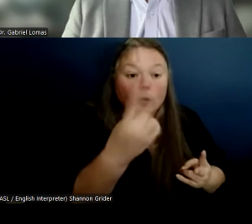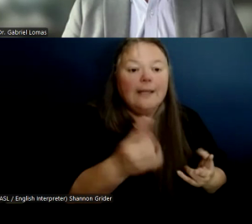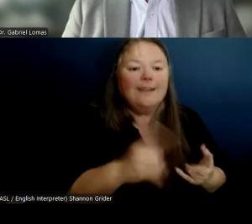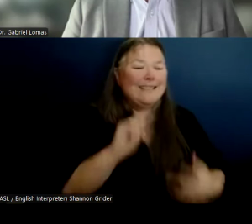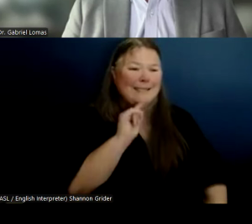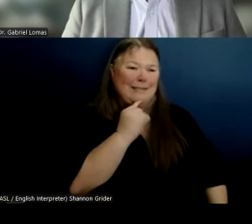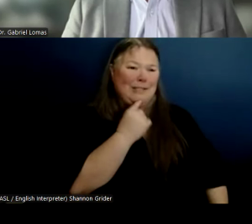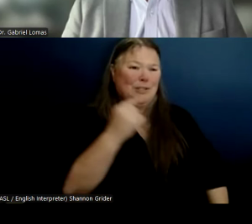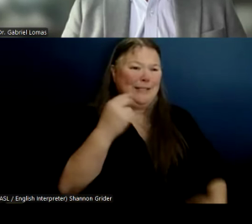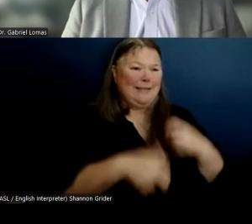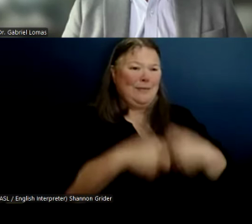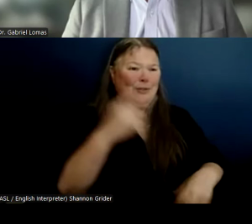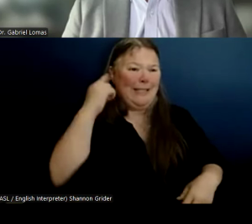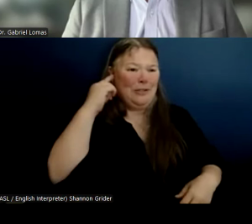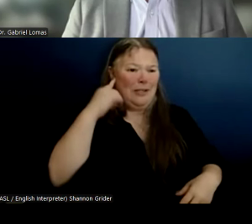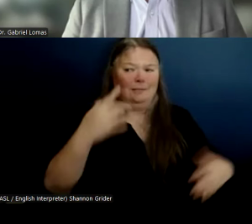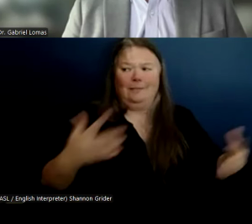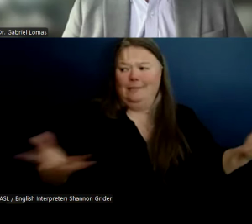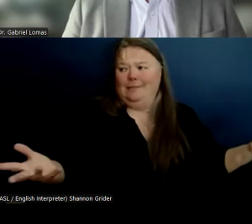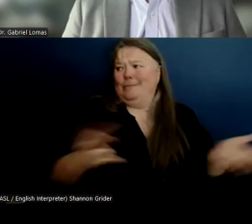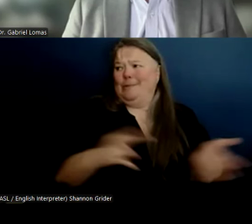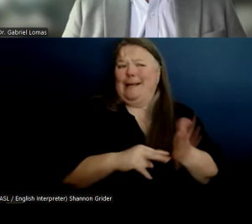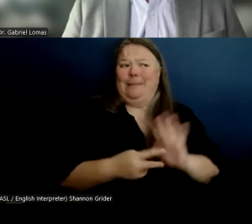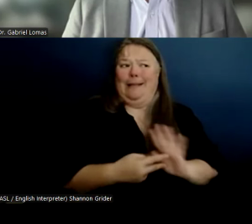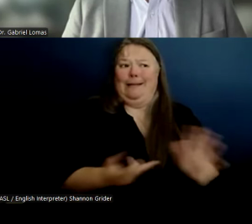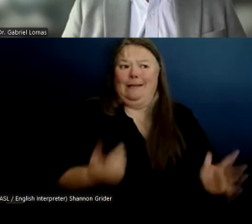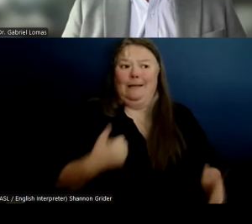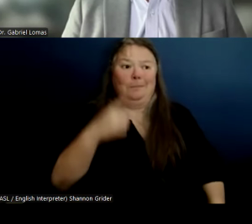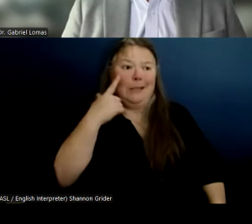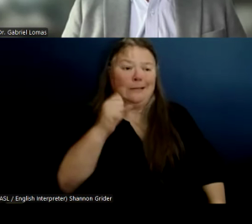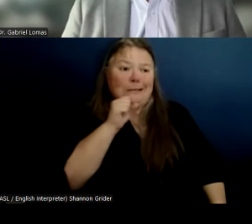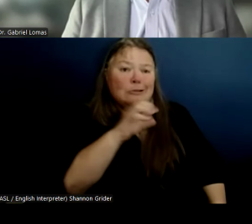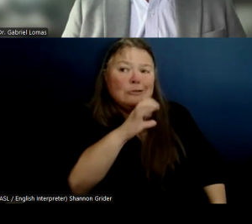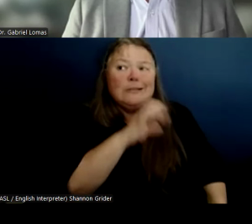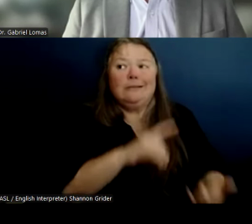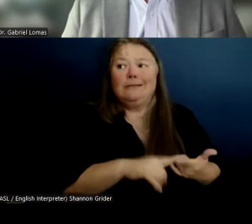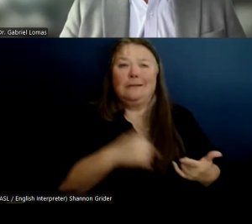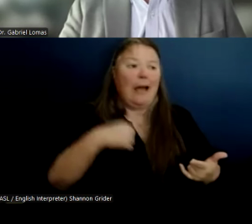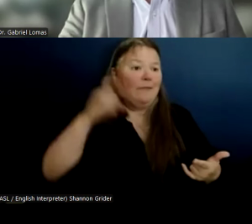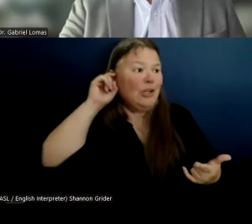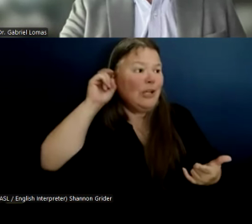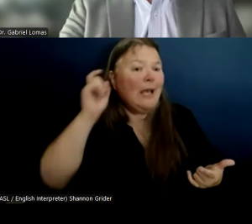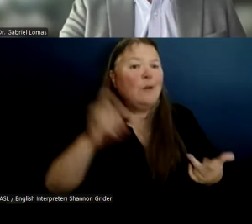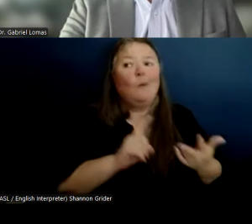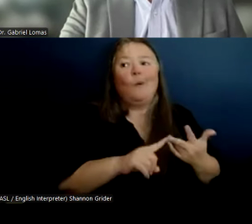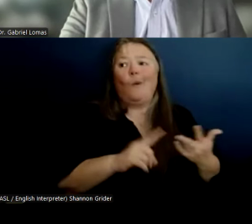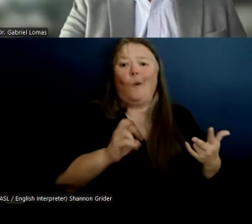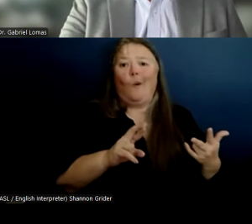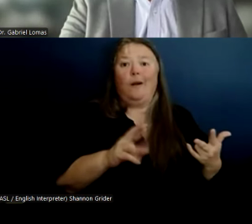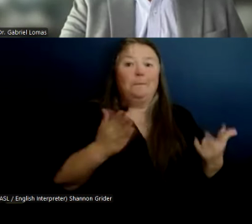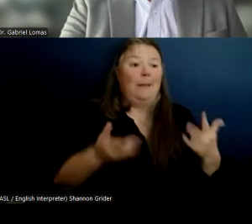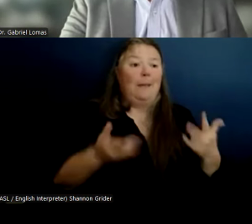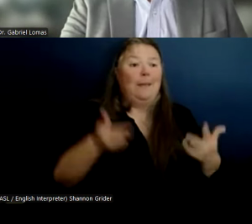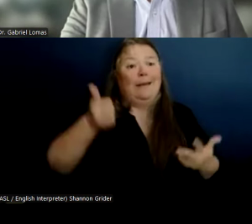hearing really could mean anything. It could be someone who is elderly, who wears hearing aids, or it could be someone who identifies as hard